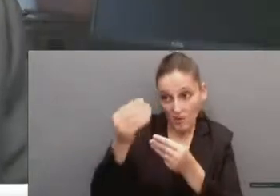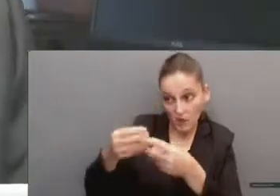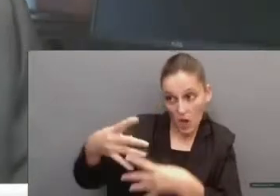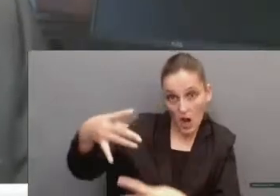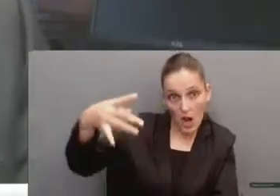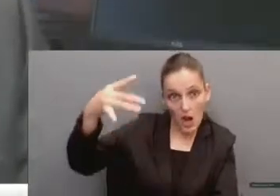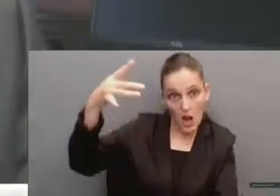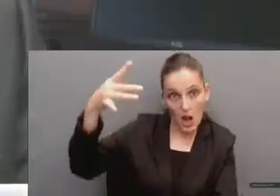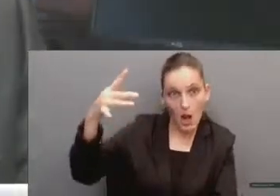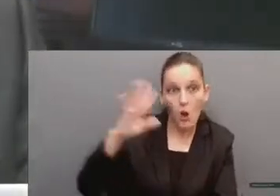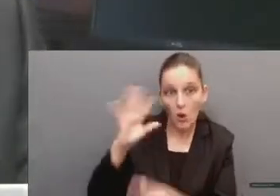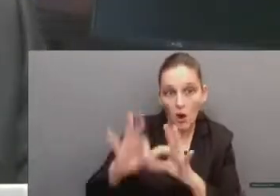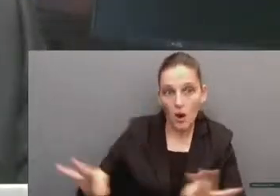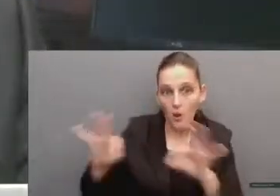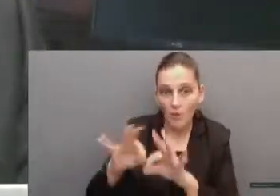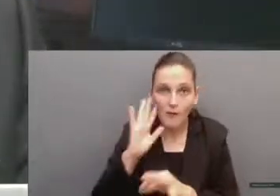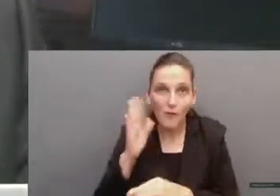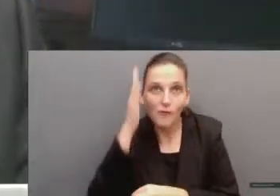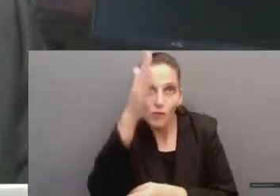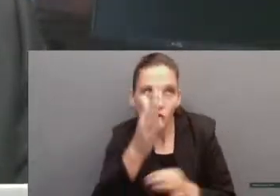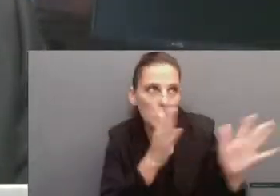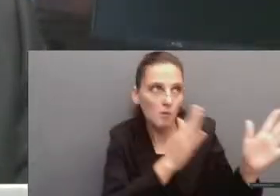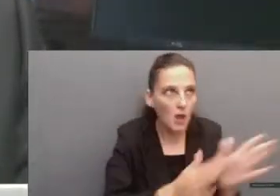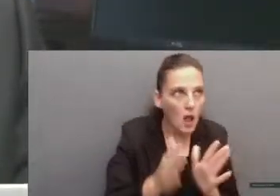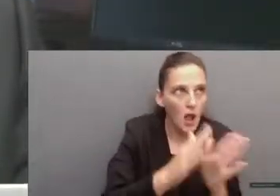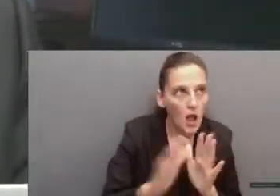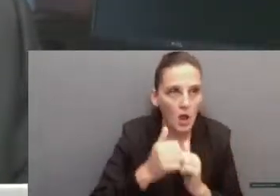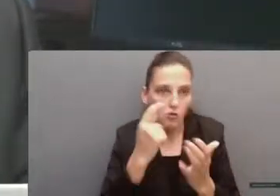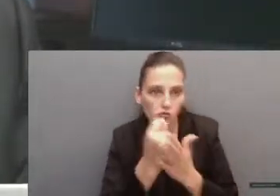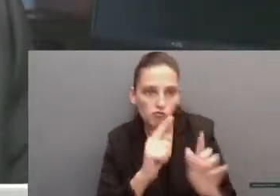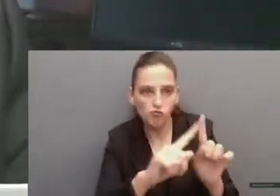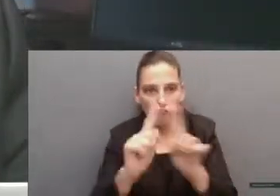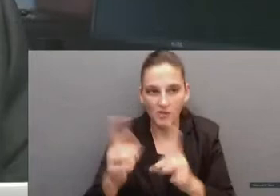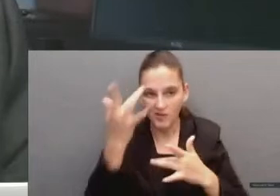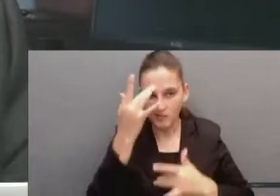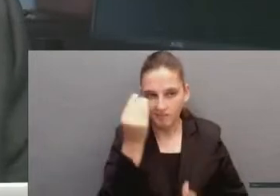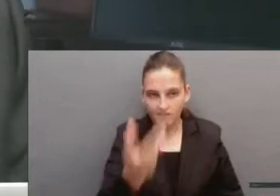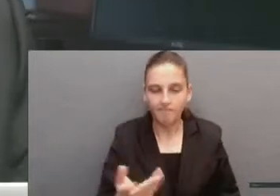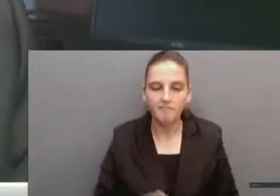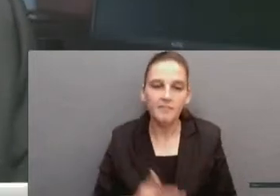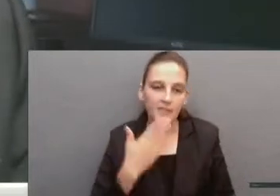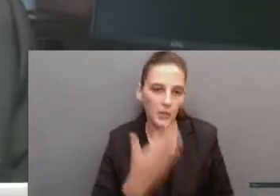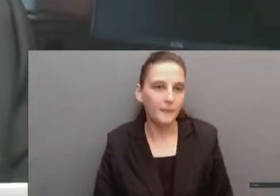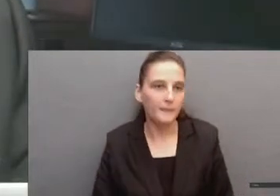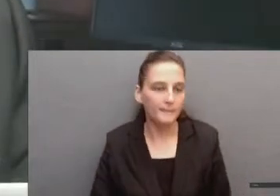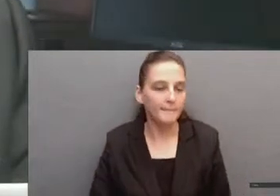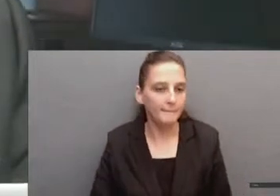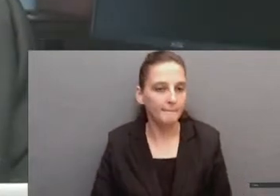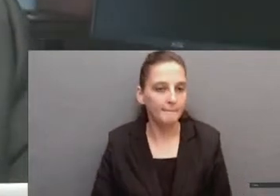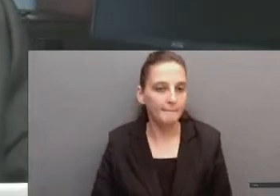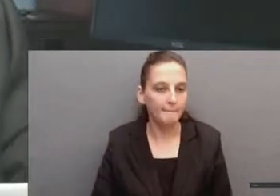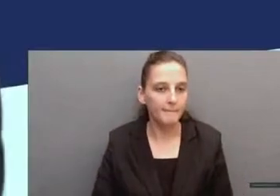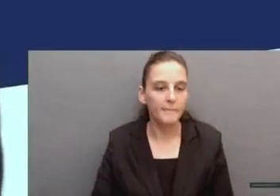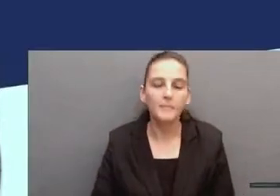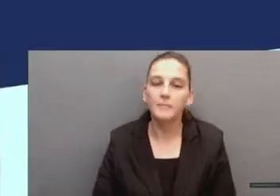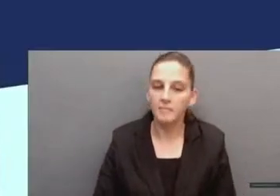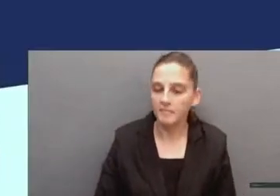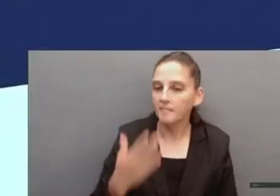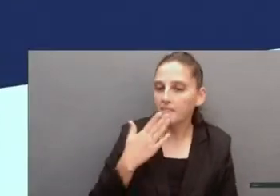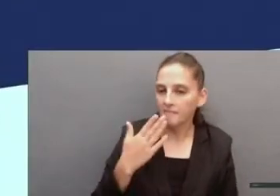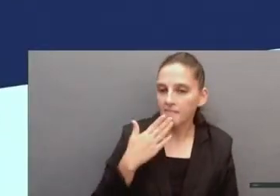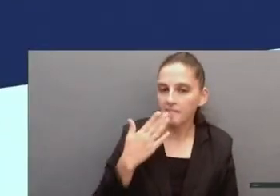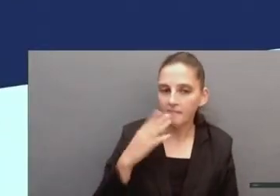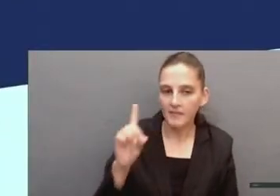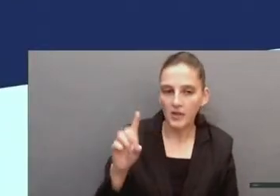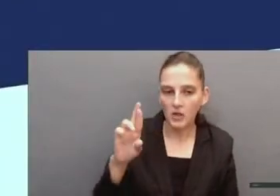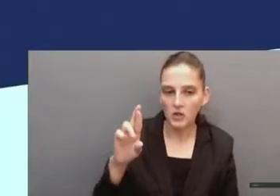very important in allowing us to treat disorders. Just want to make that comment. Thank you. Thank you very much, Dr.